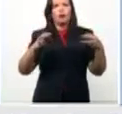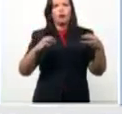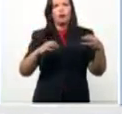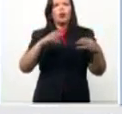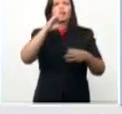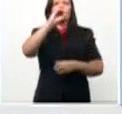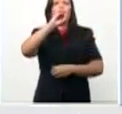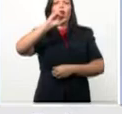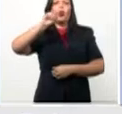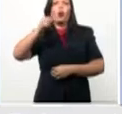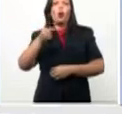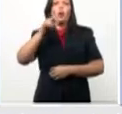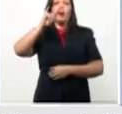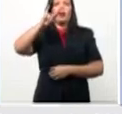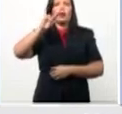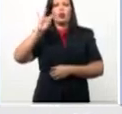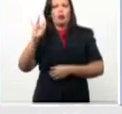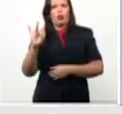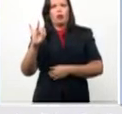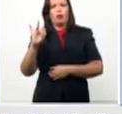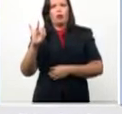with